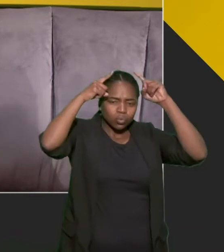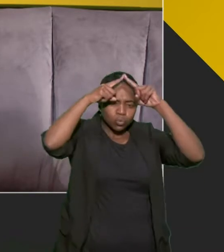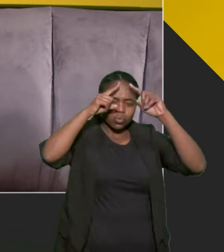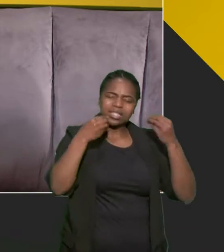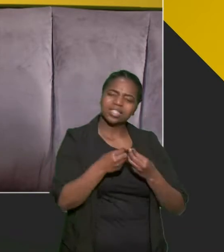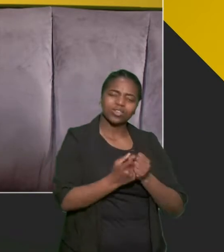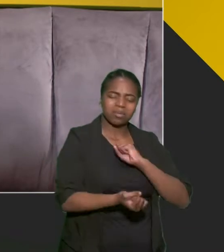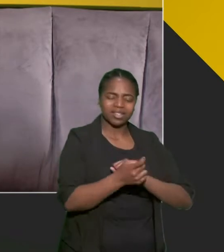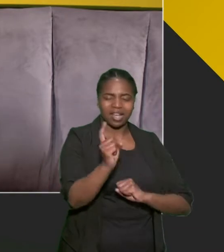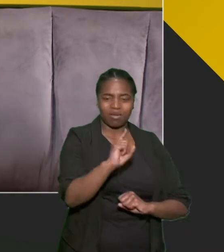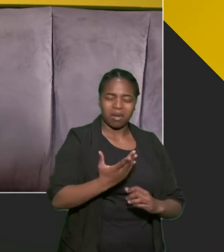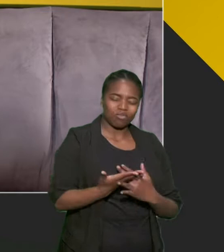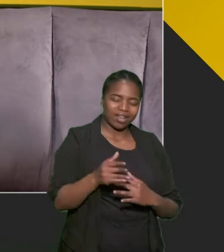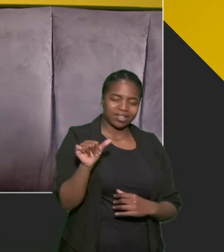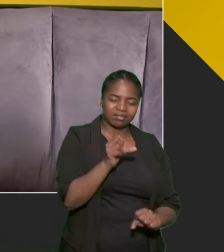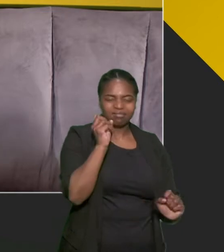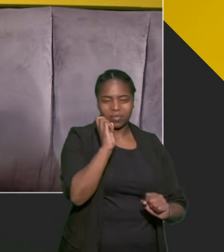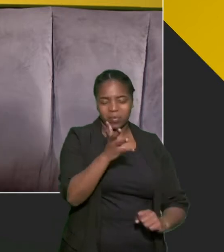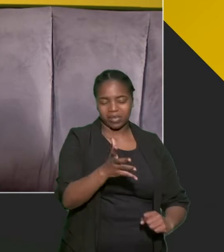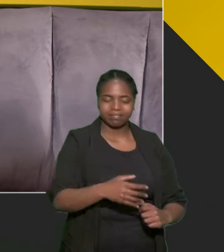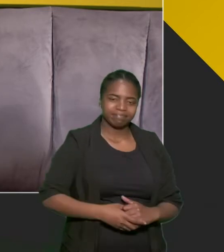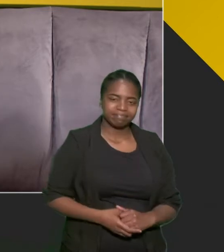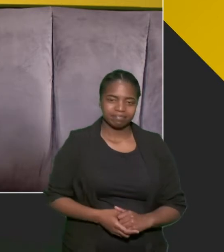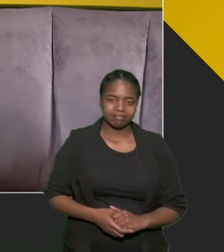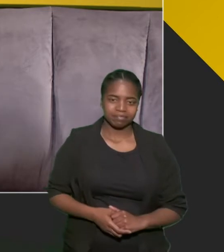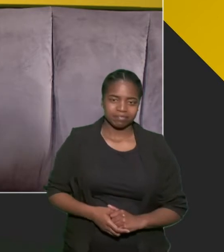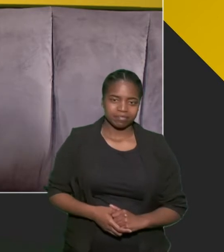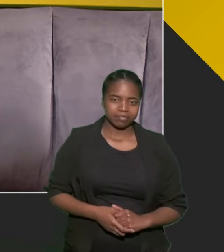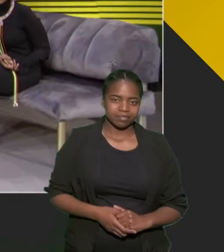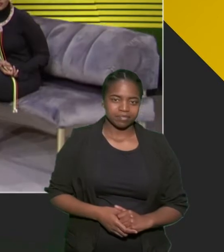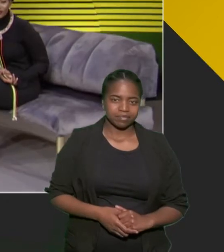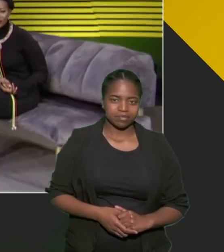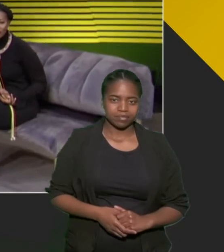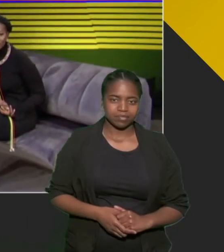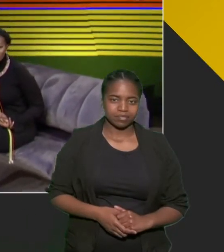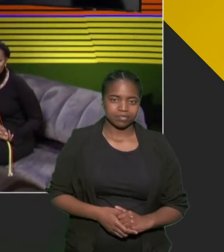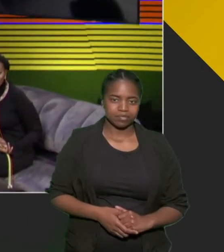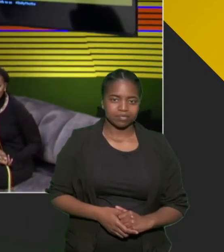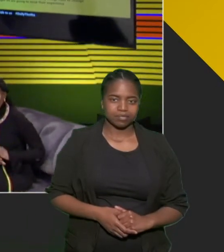ukuthi izinto zihamba kanjani kubona when it comes to African leadership. Ngicela sithathe ikhefu.